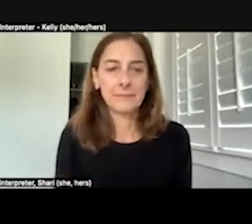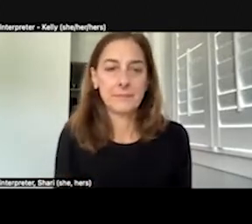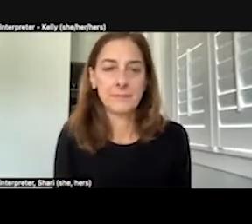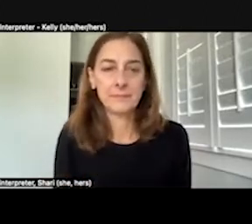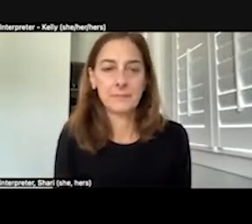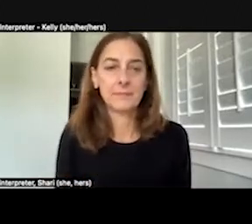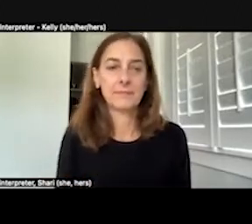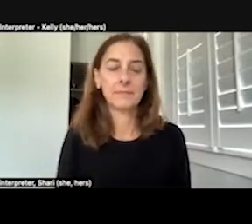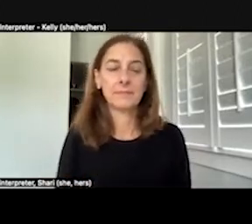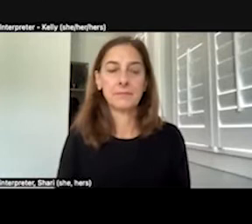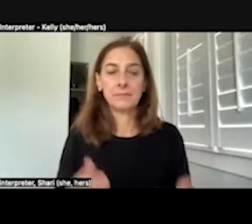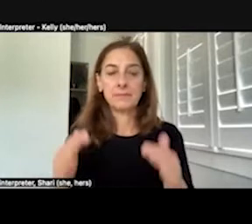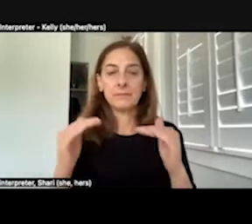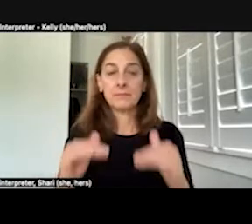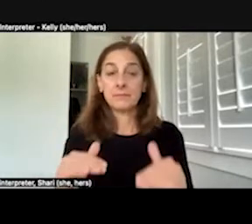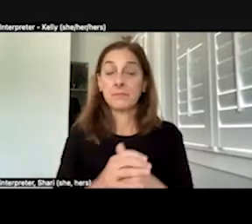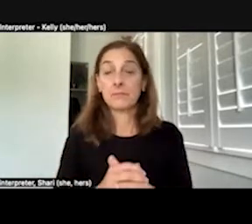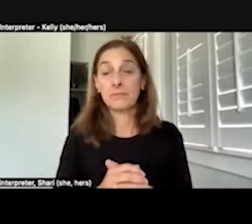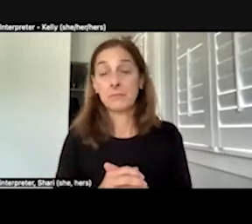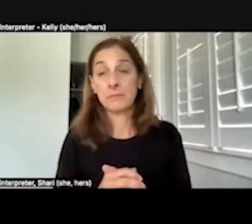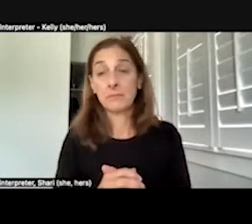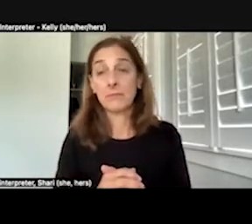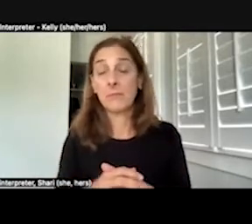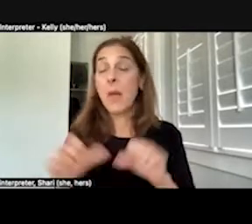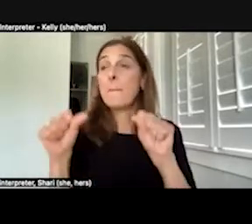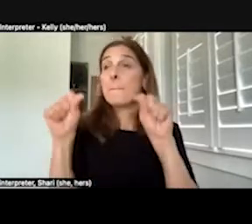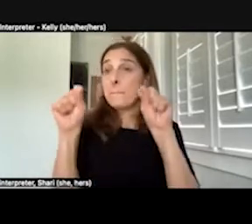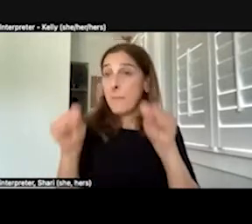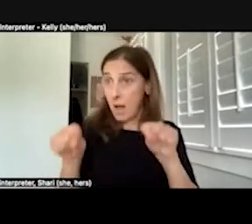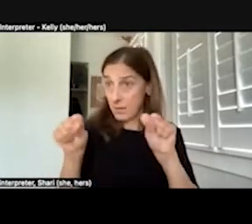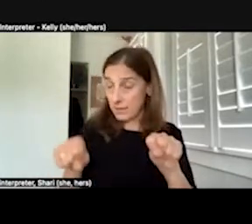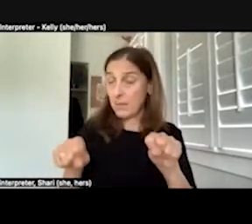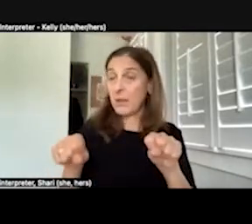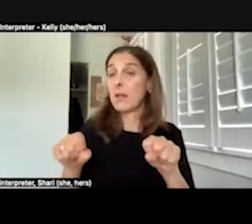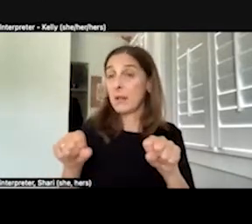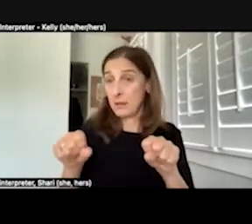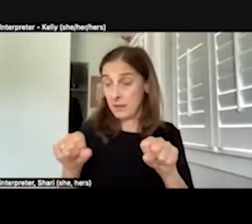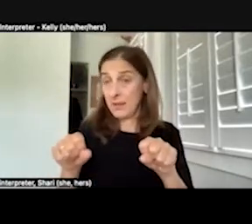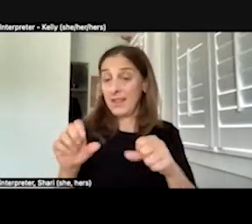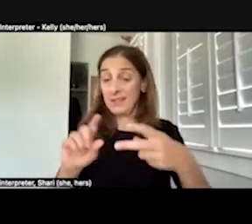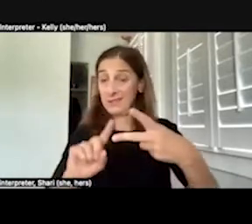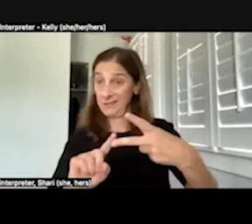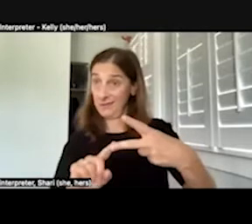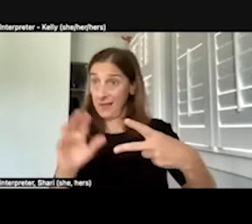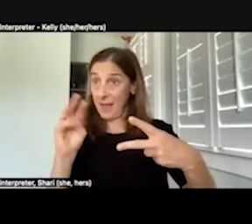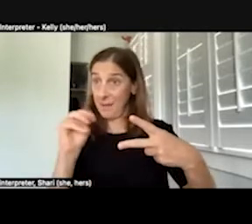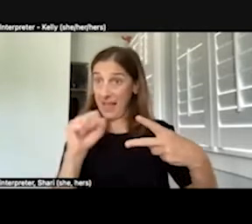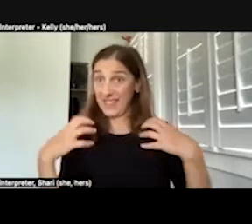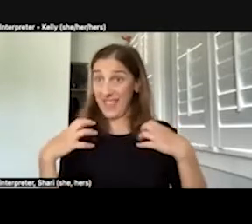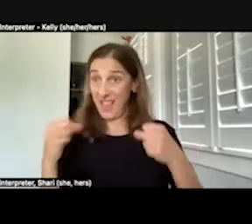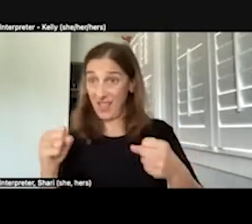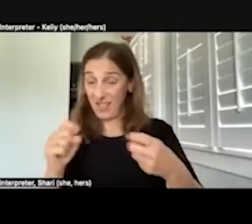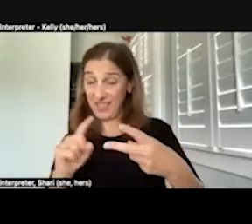And there's potentially premium assistance availability if you have it as secondary and need help